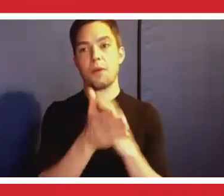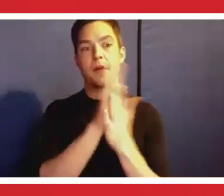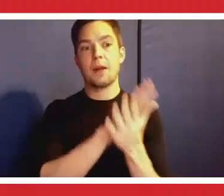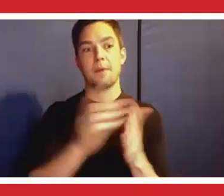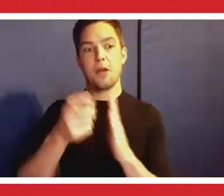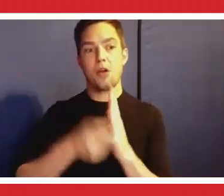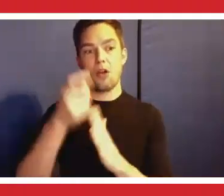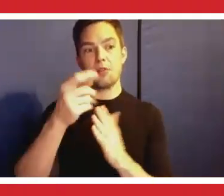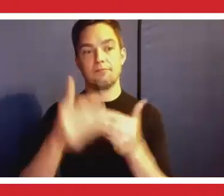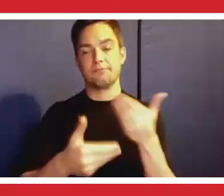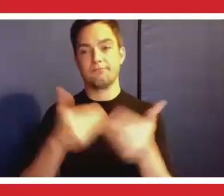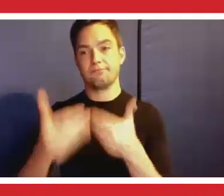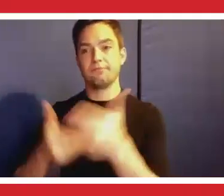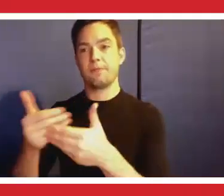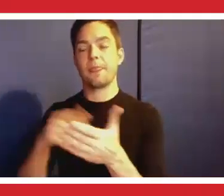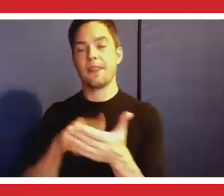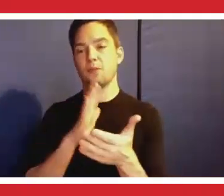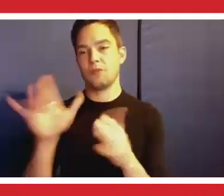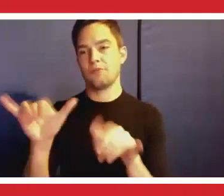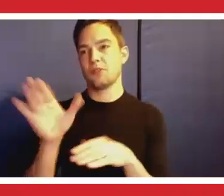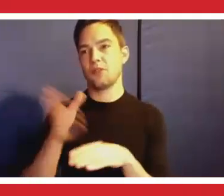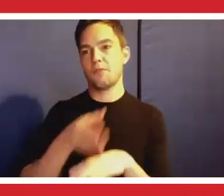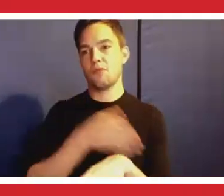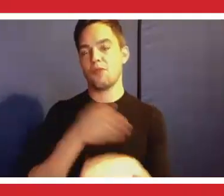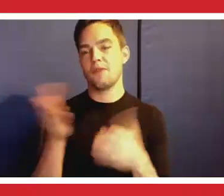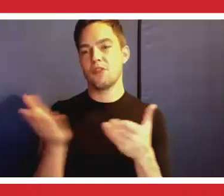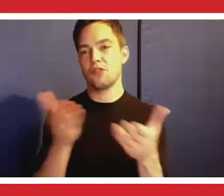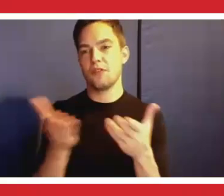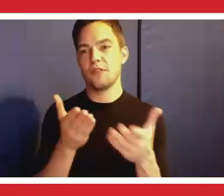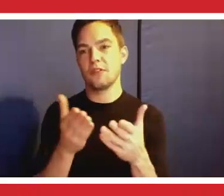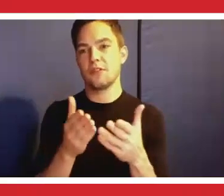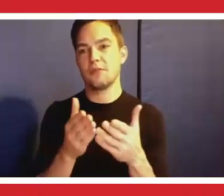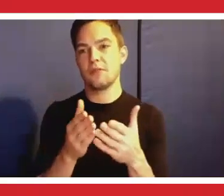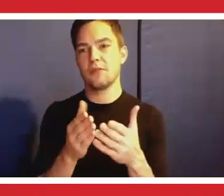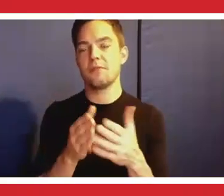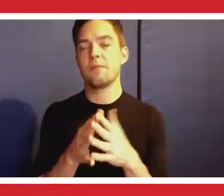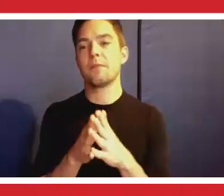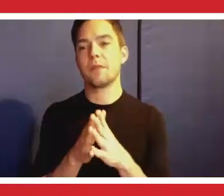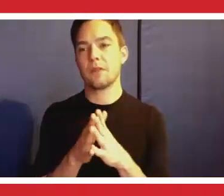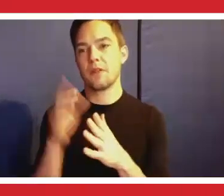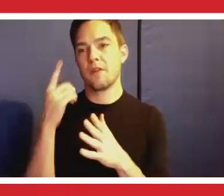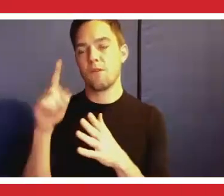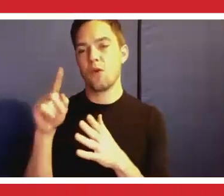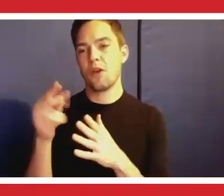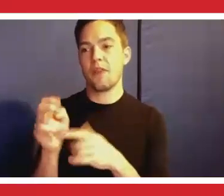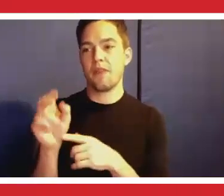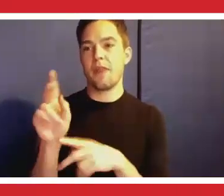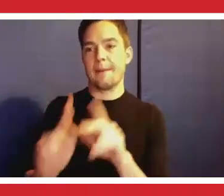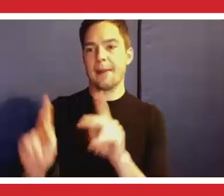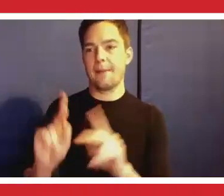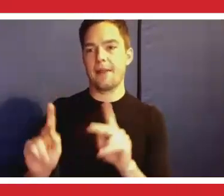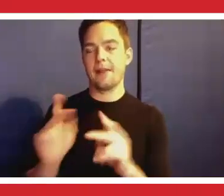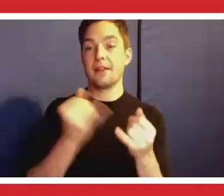course, also improve the service provisioning for the people. And the last one, and